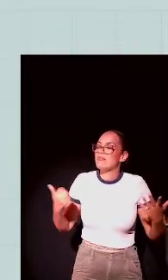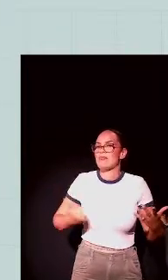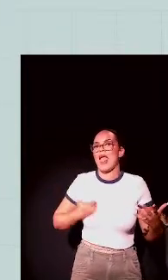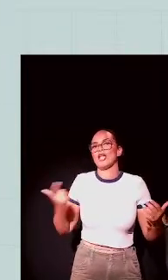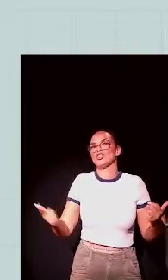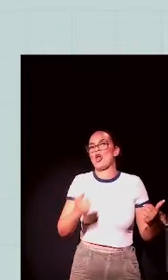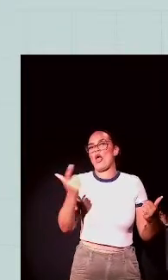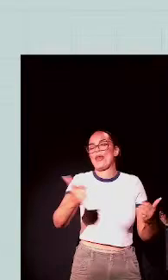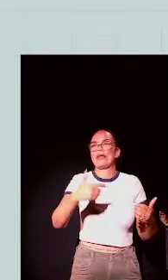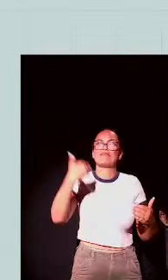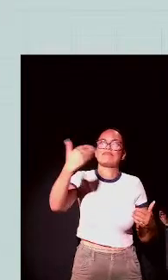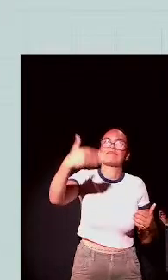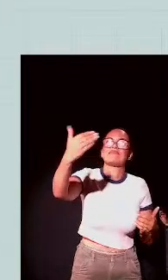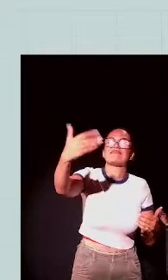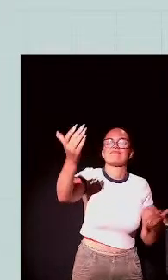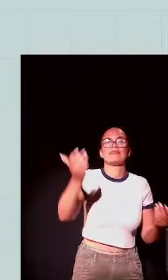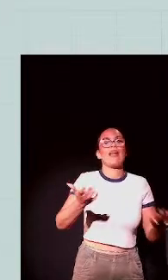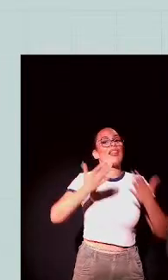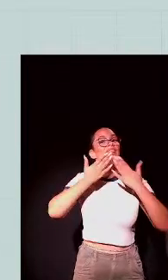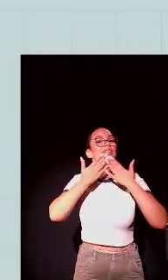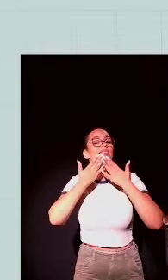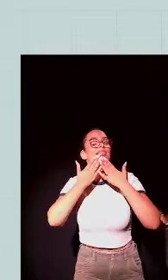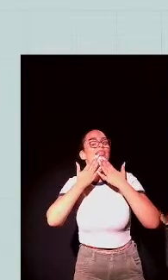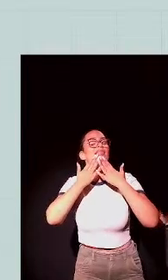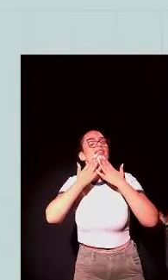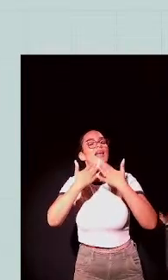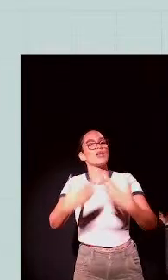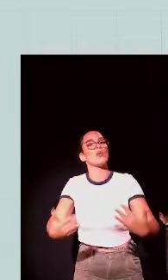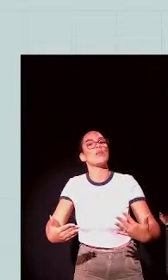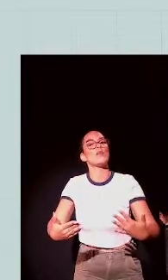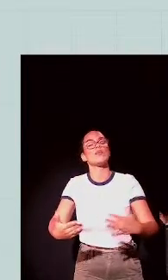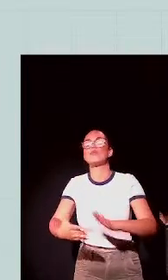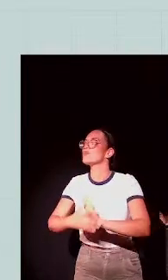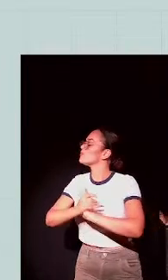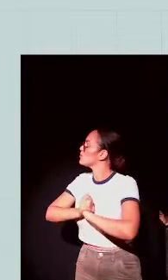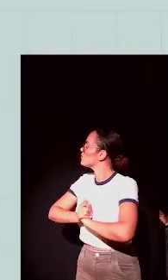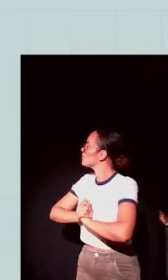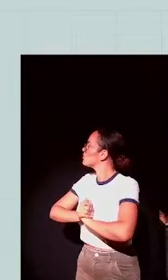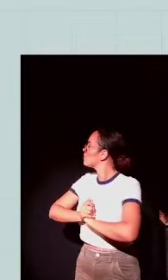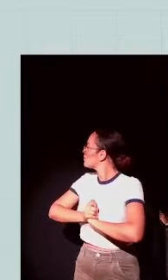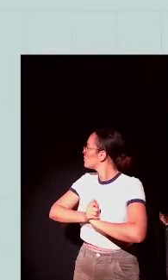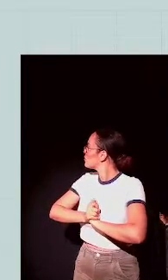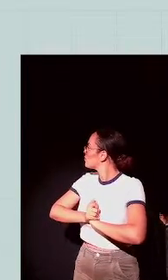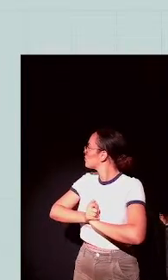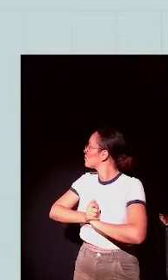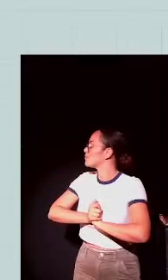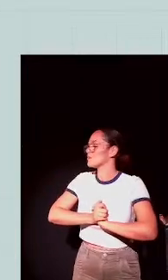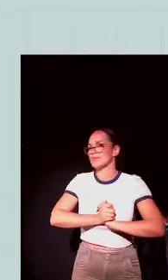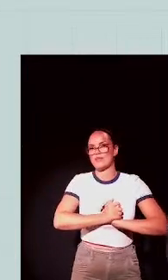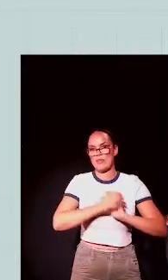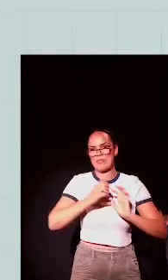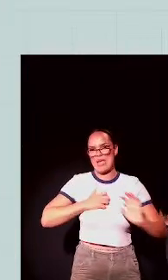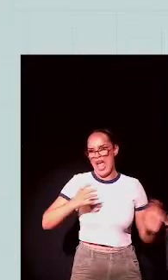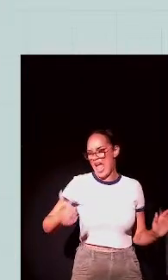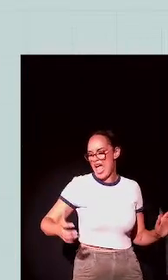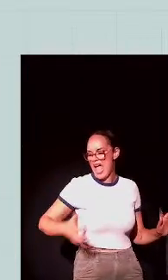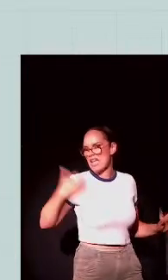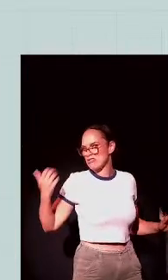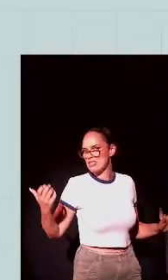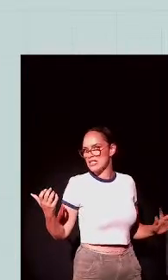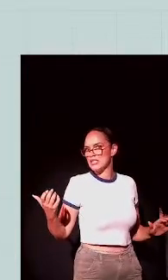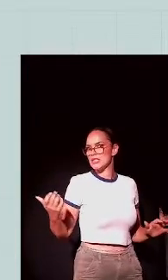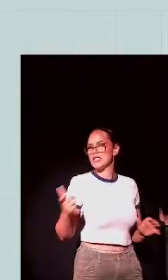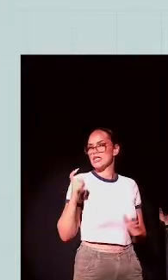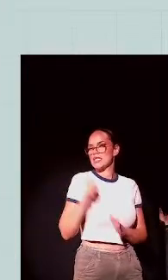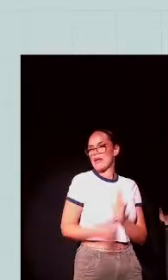goes. Thank you. I hope my sharp, angry, disabled venom has not